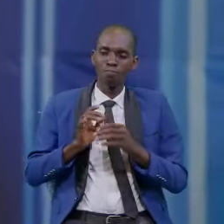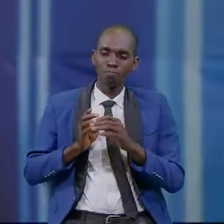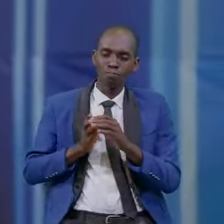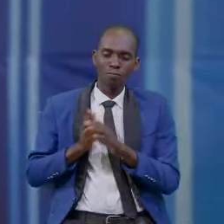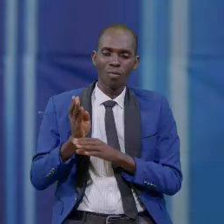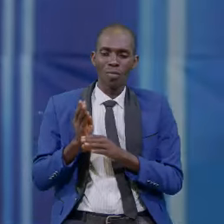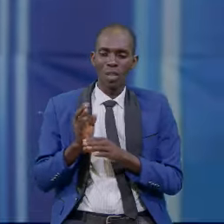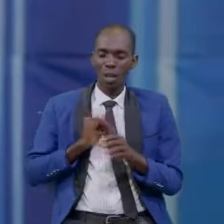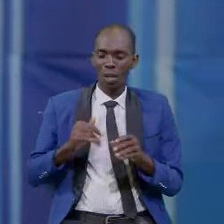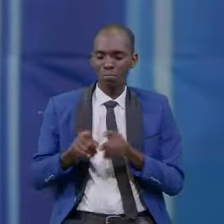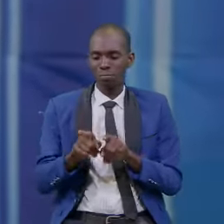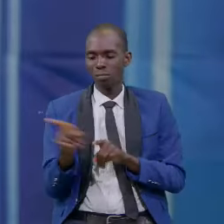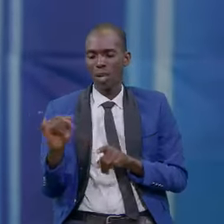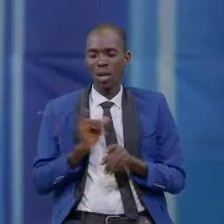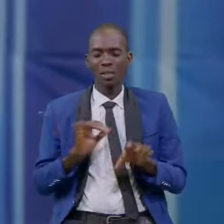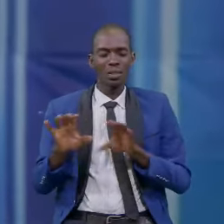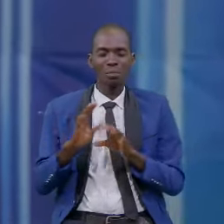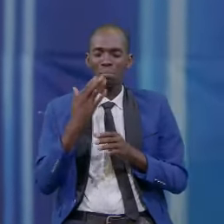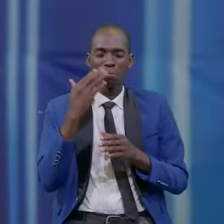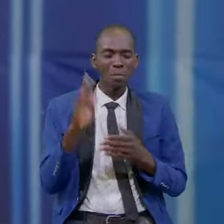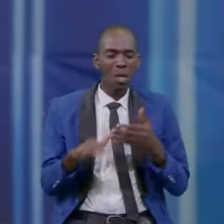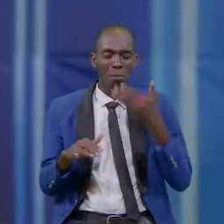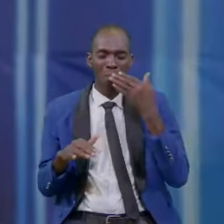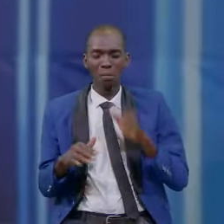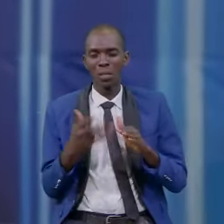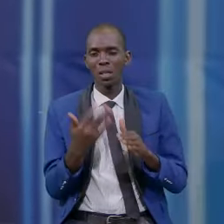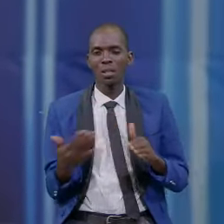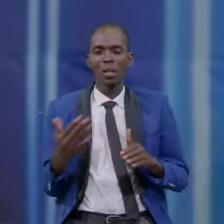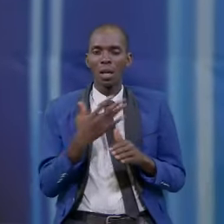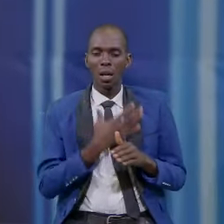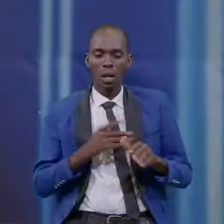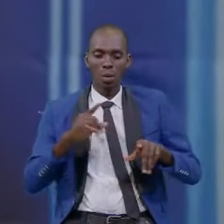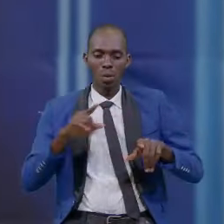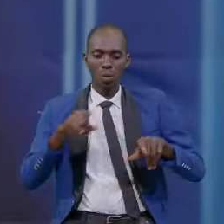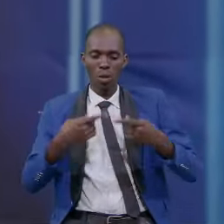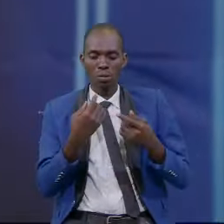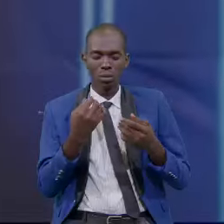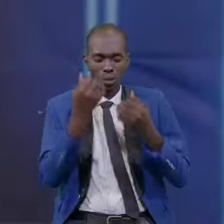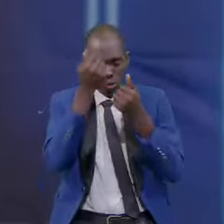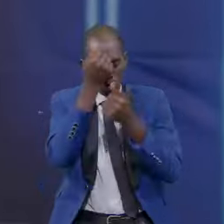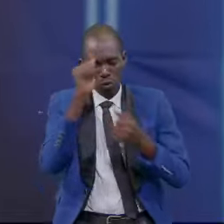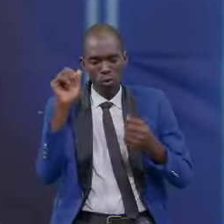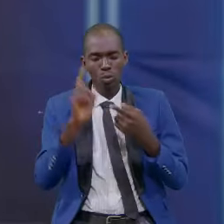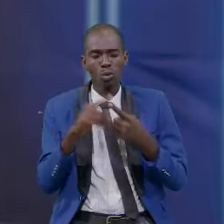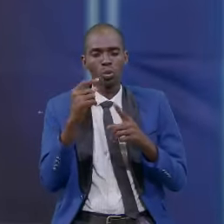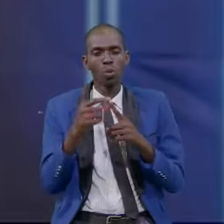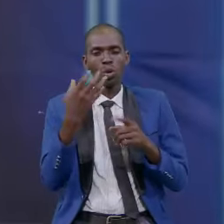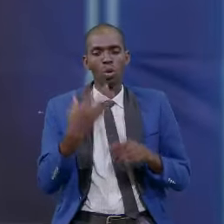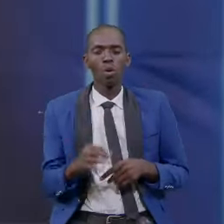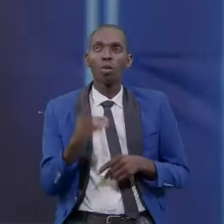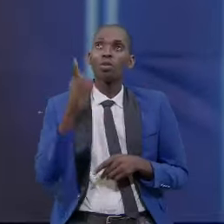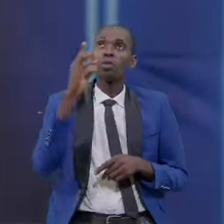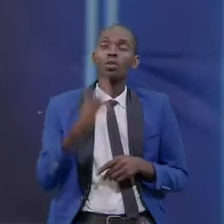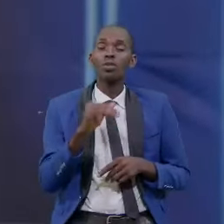bad things. I went against the commandment of the Lord, not only once or twice, not only one day, but